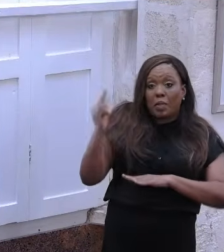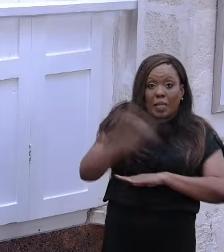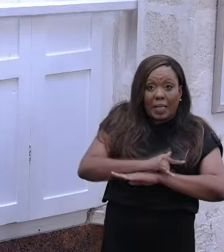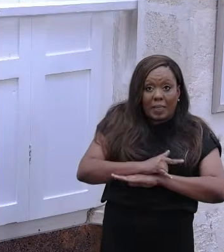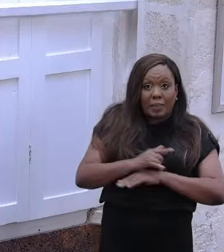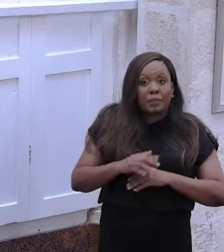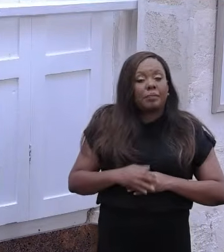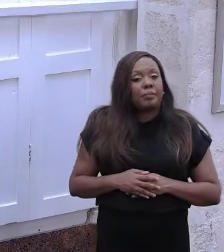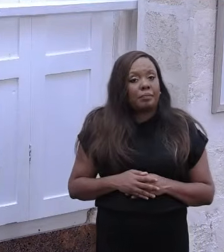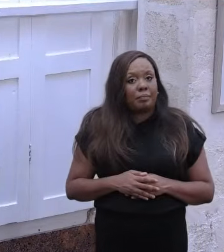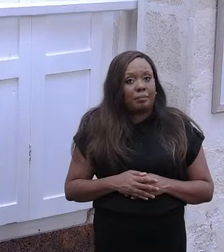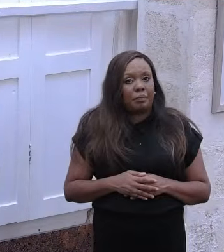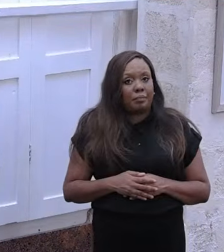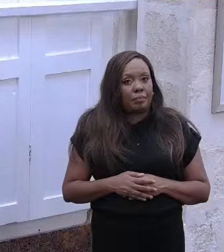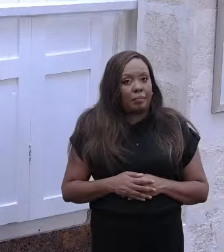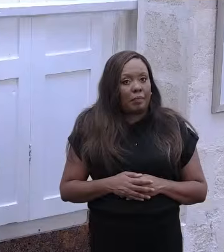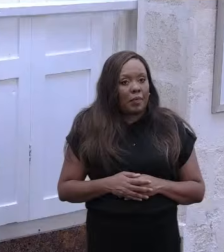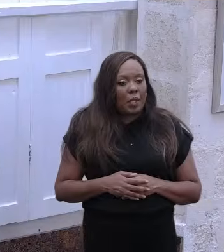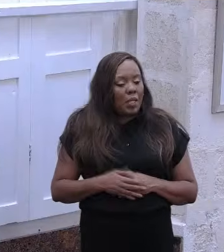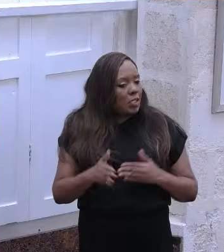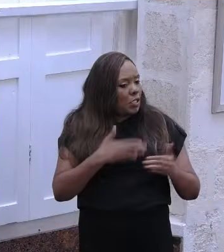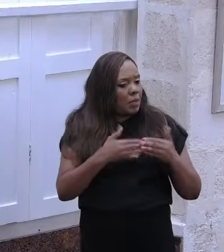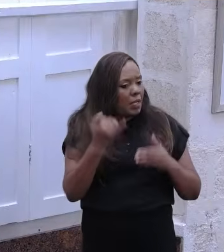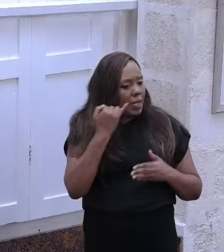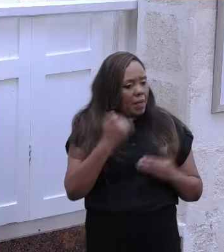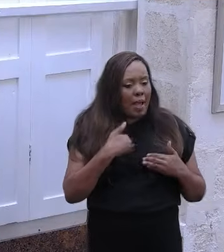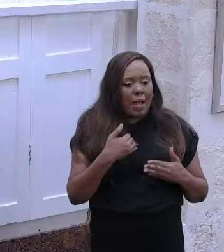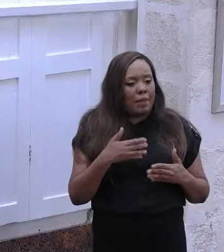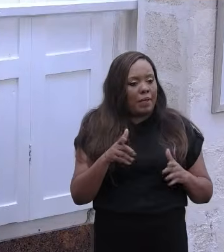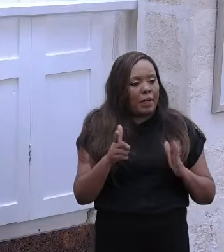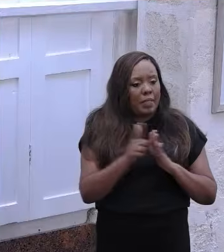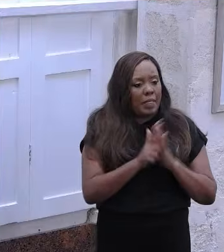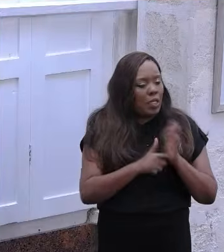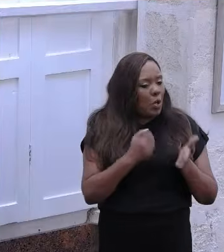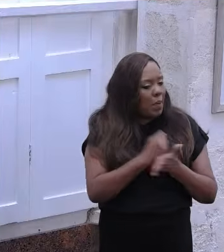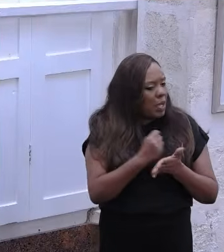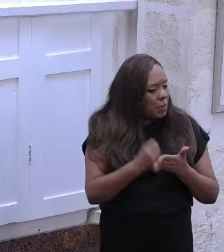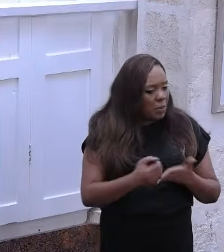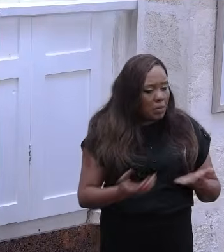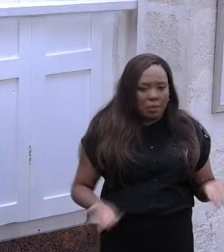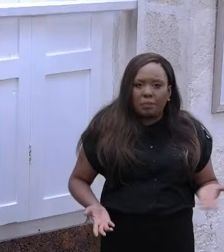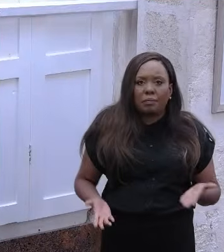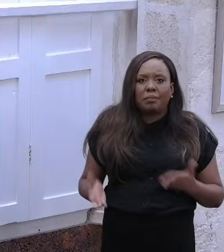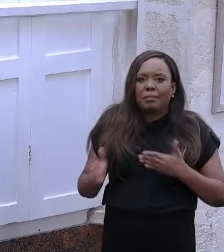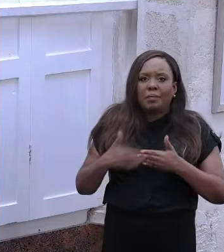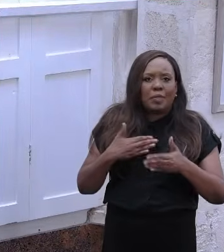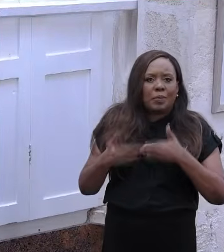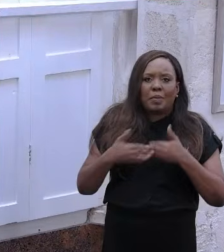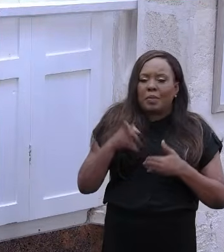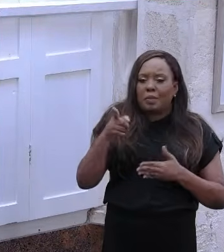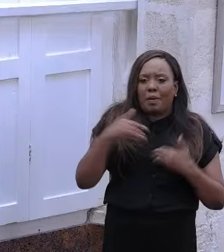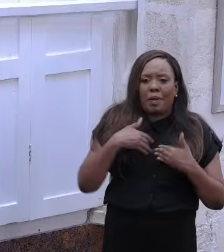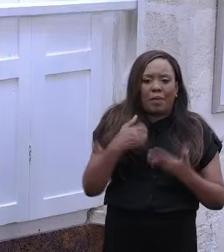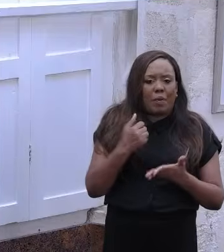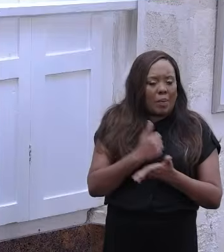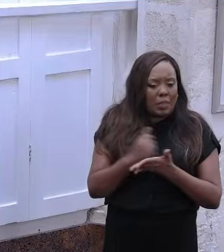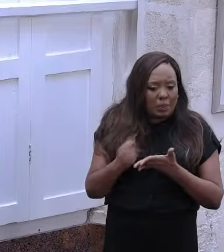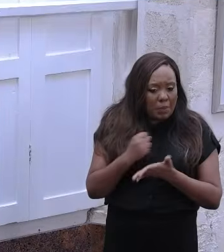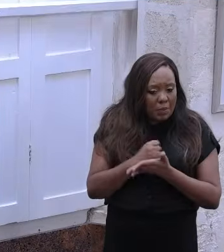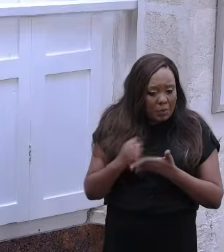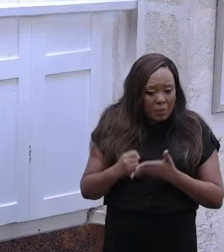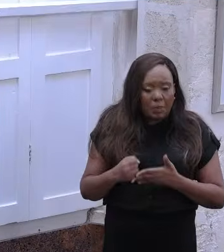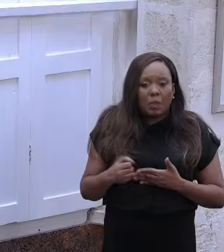without a passport. Even though you have a passport, we reserve the right